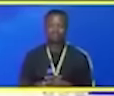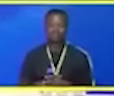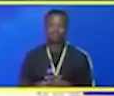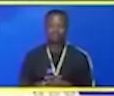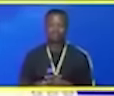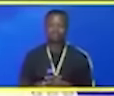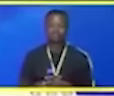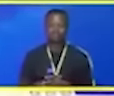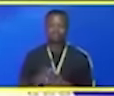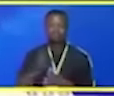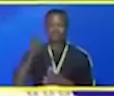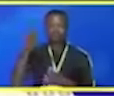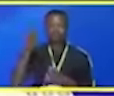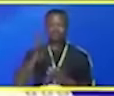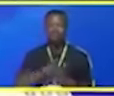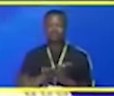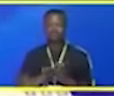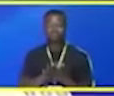Are we together?